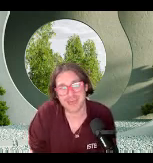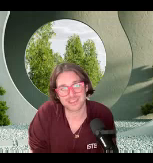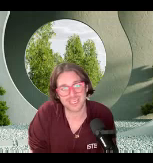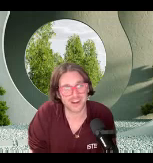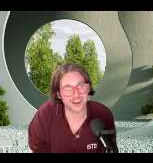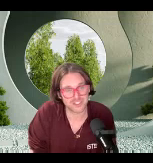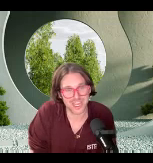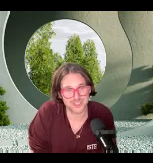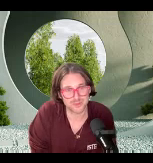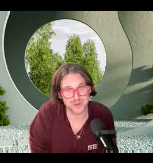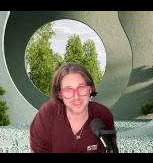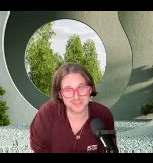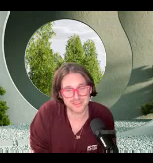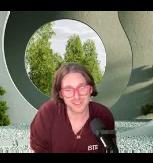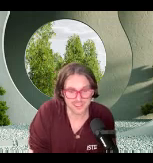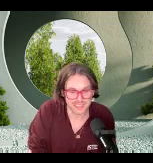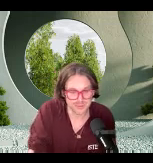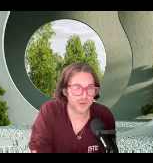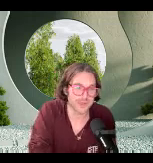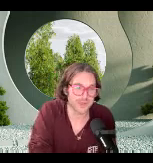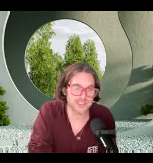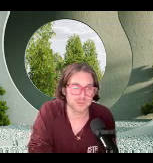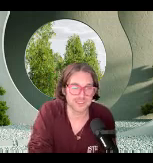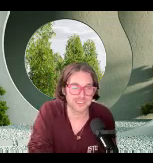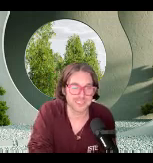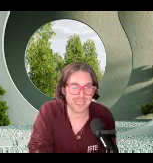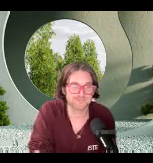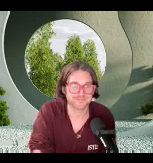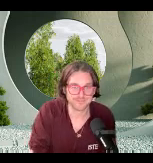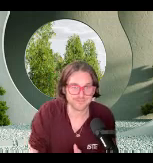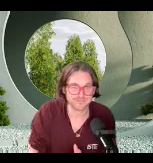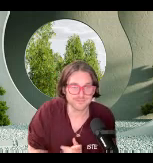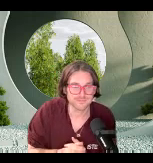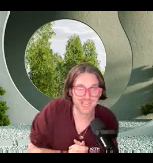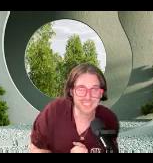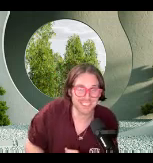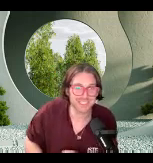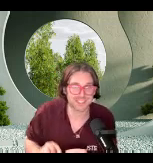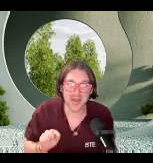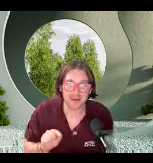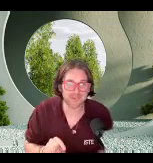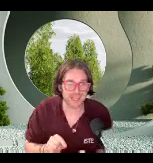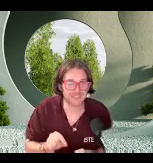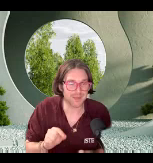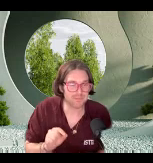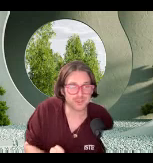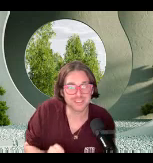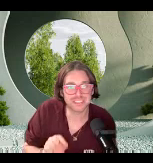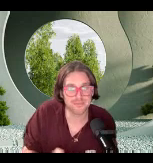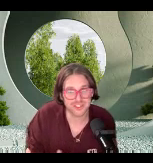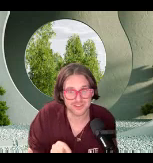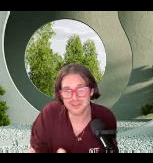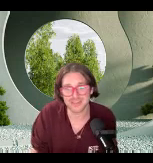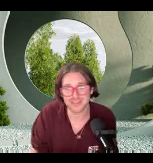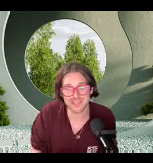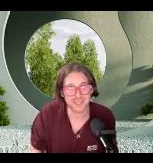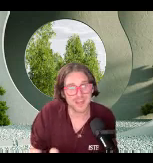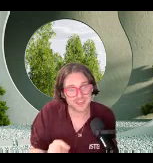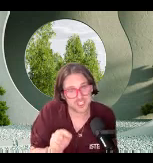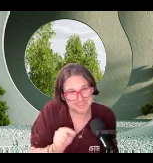lasting impact in our educational moments? That's what we're going to explore today. Identity is a complex and